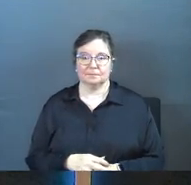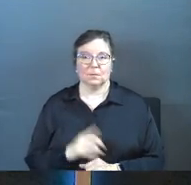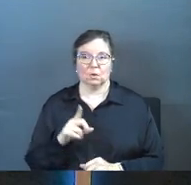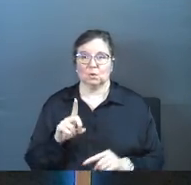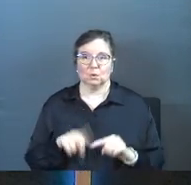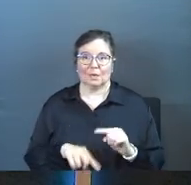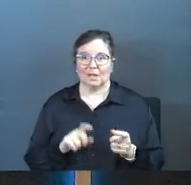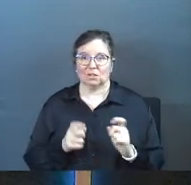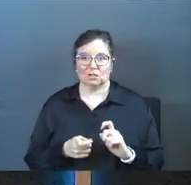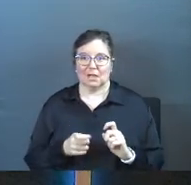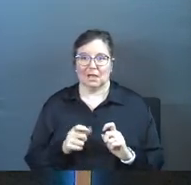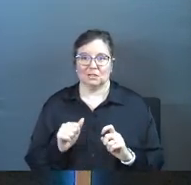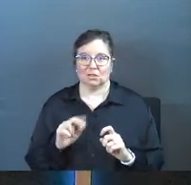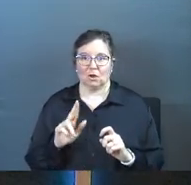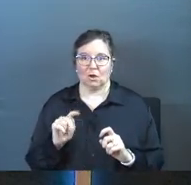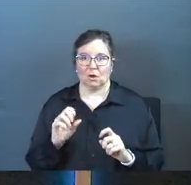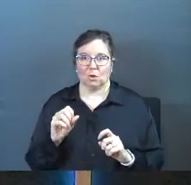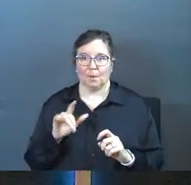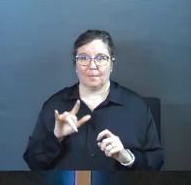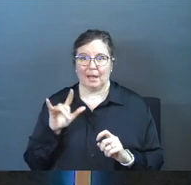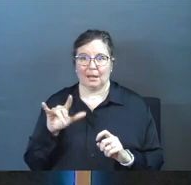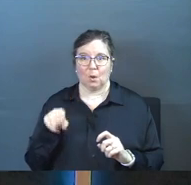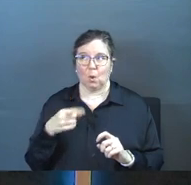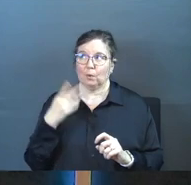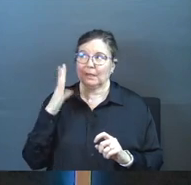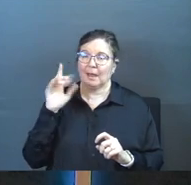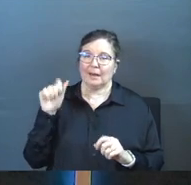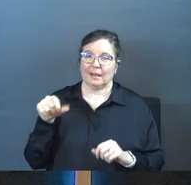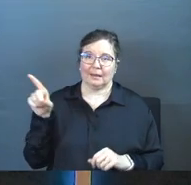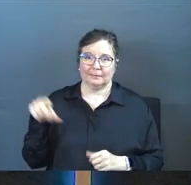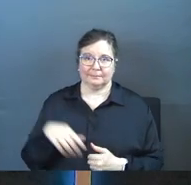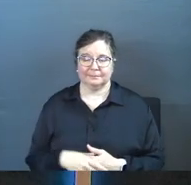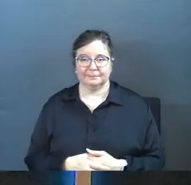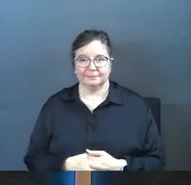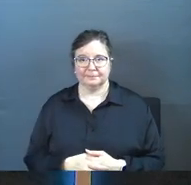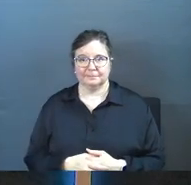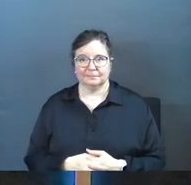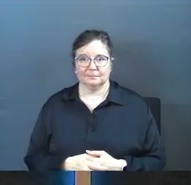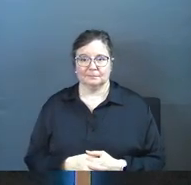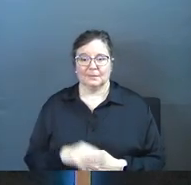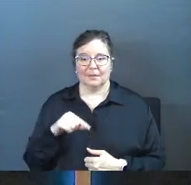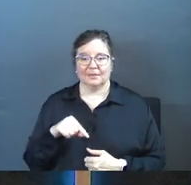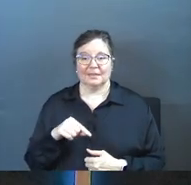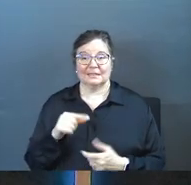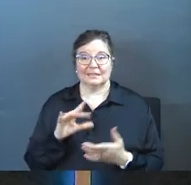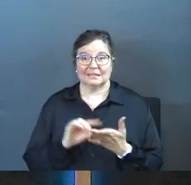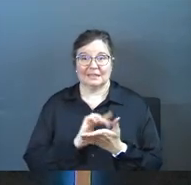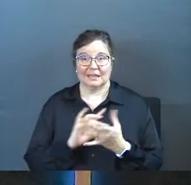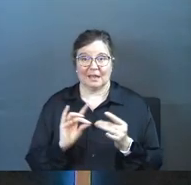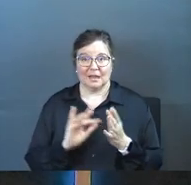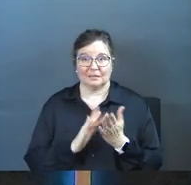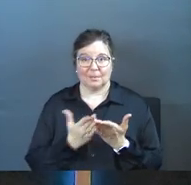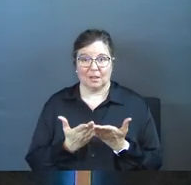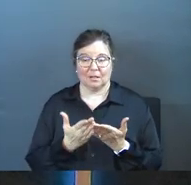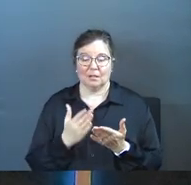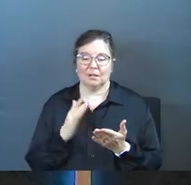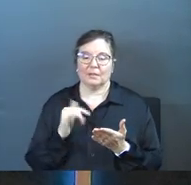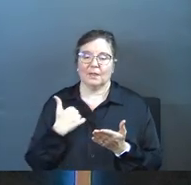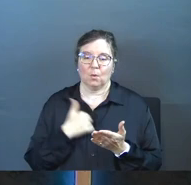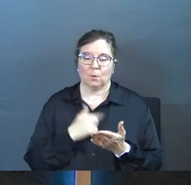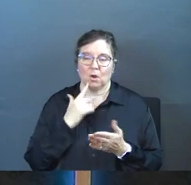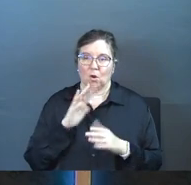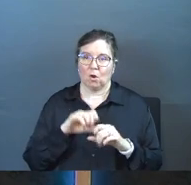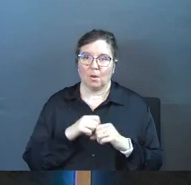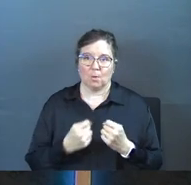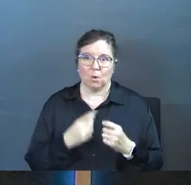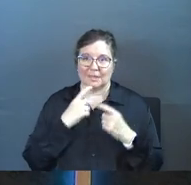You can't change the autopilot. Only God can. This is the gospel, is that we are